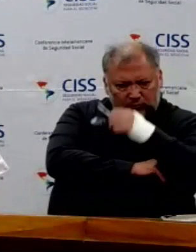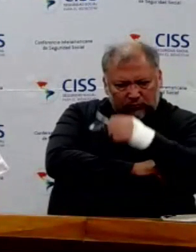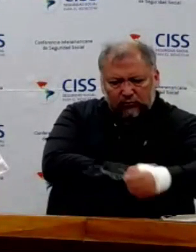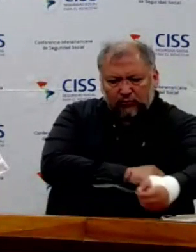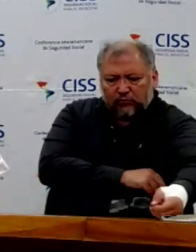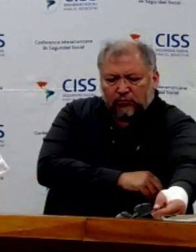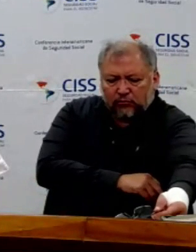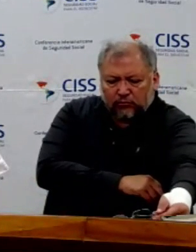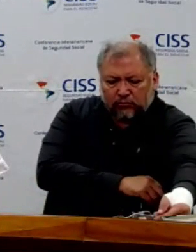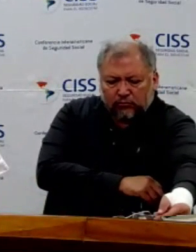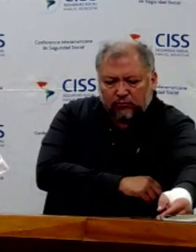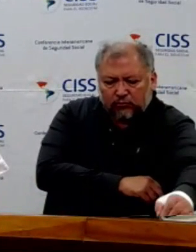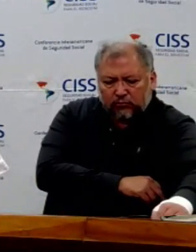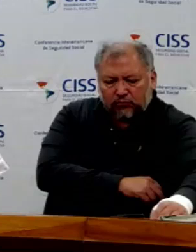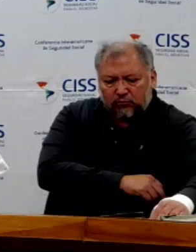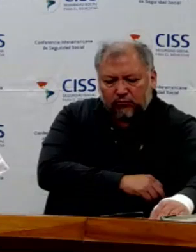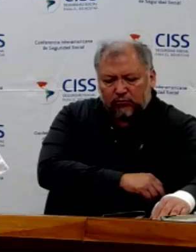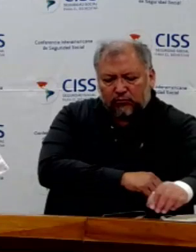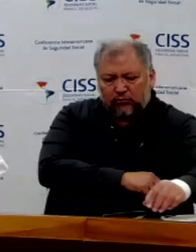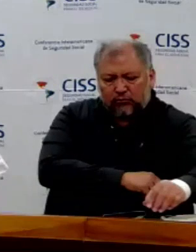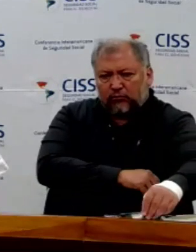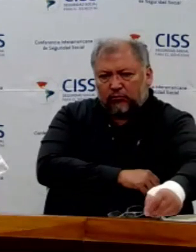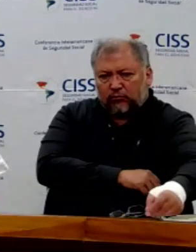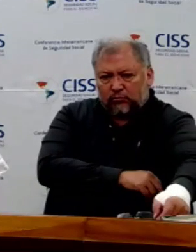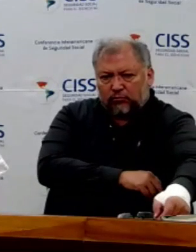only sick people. We have